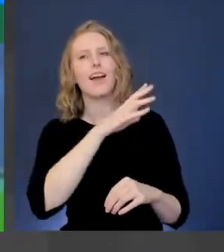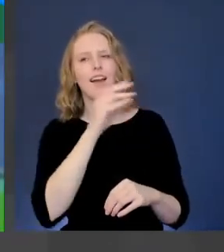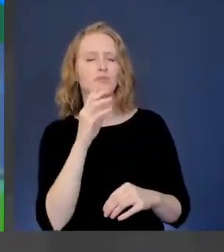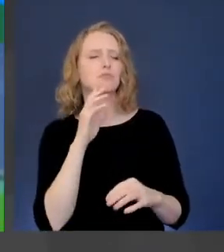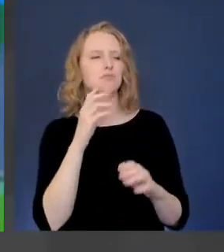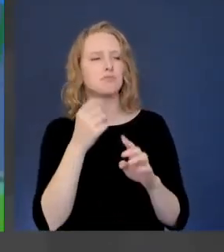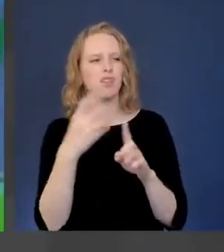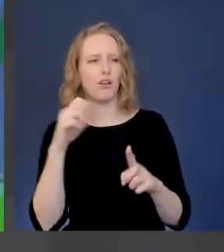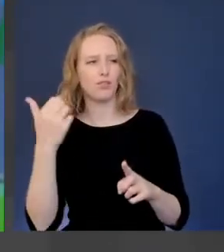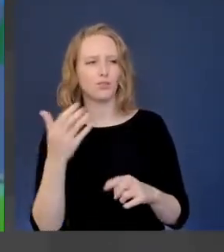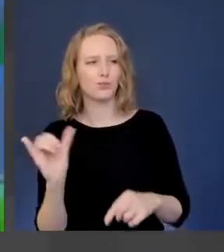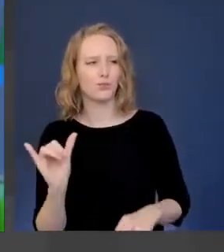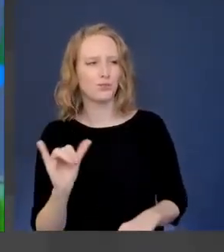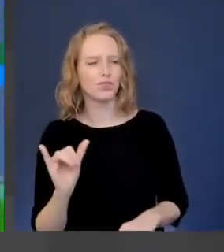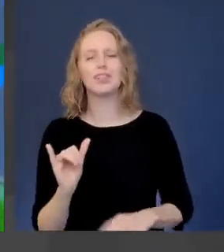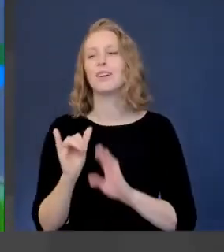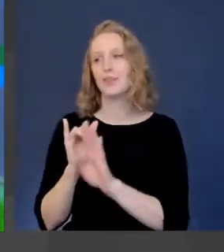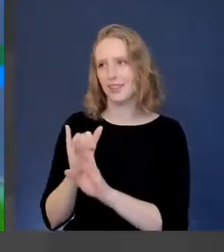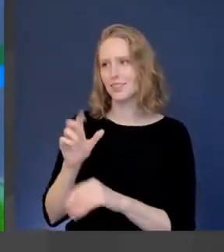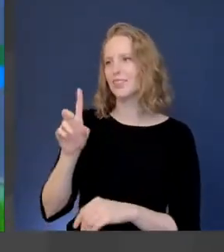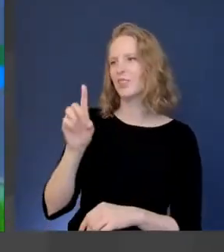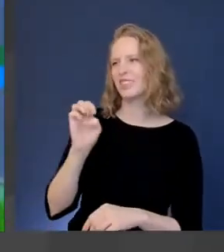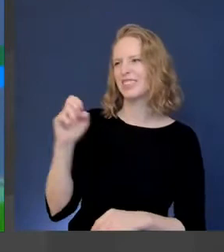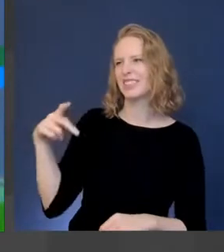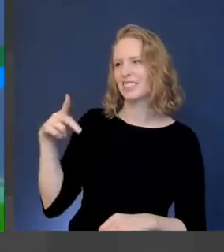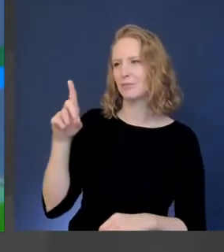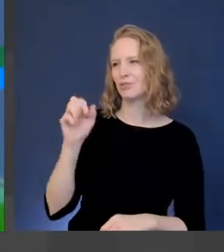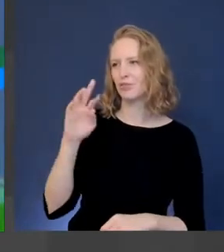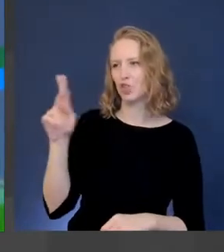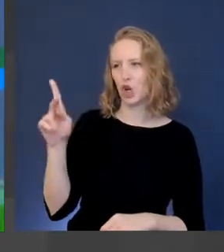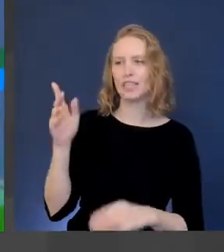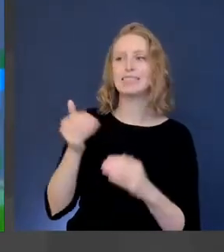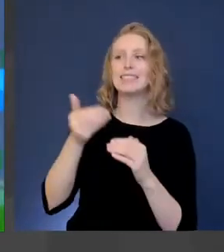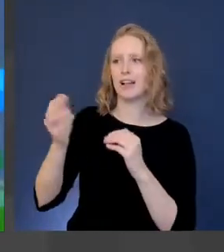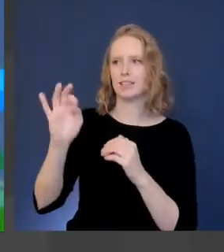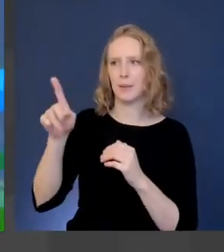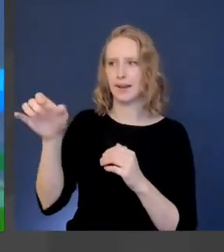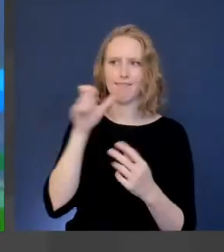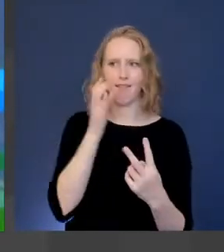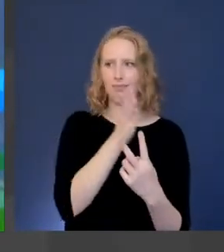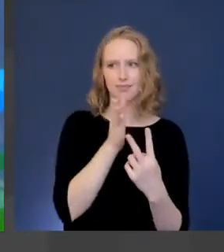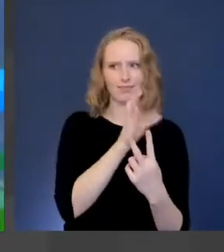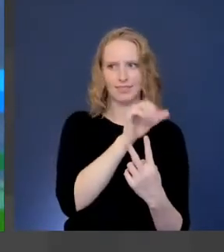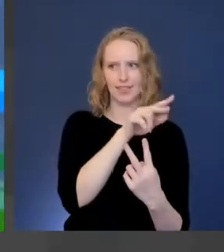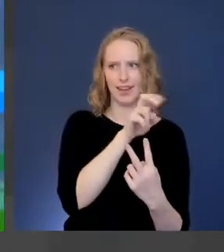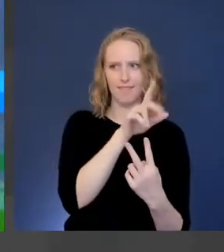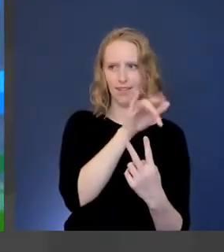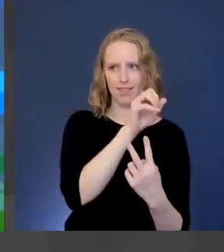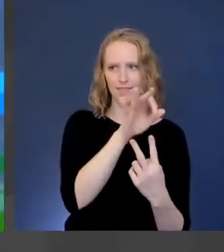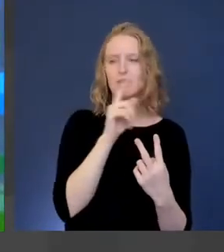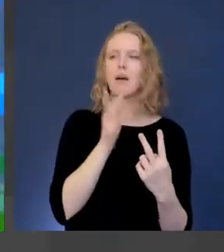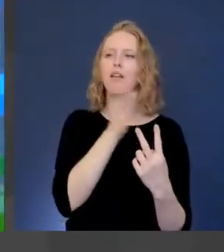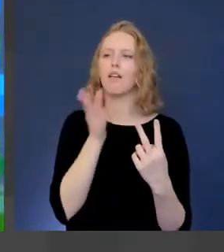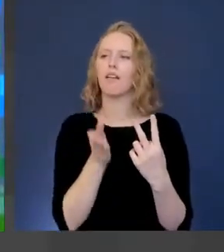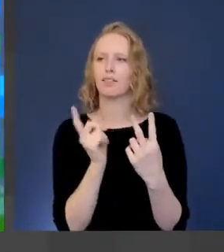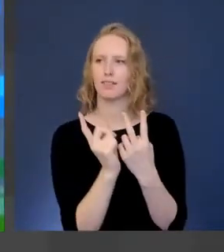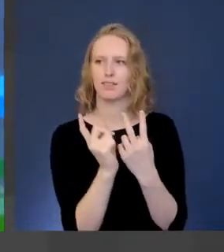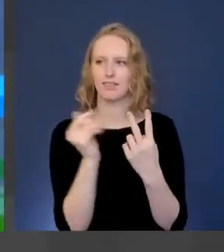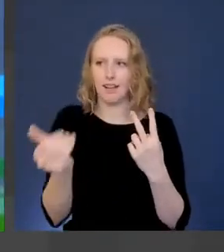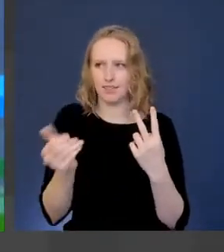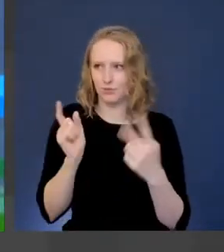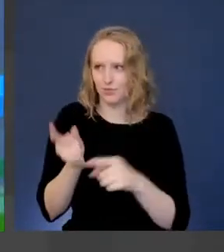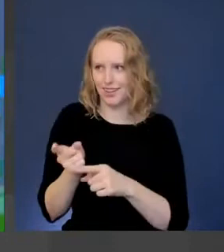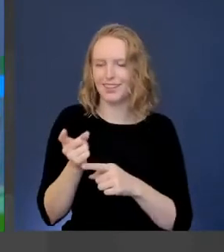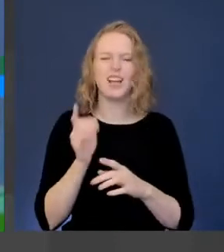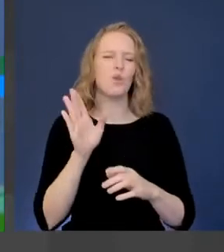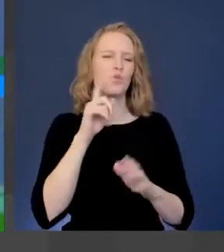set into the next update, which will be after Caves and Cliffs Part 2. And we're going to look at that later in the show. You're going to get to see some really cool stuff